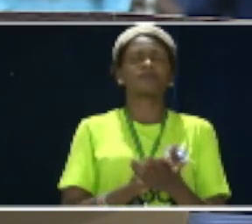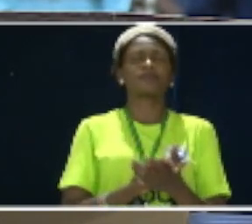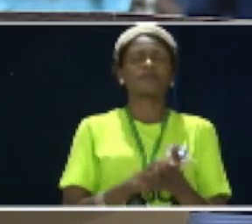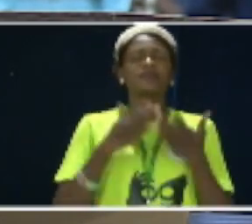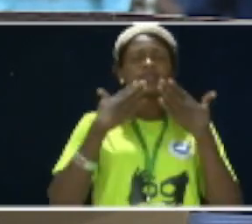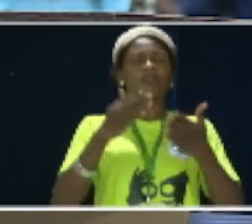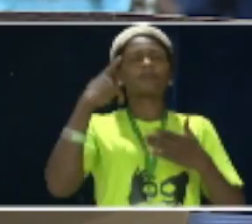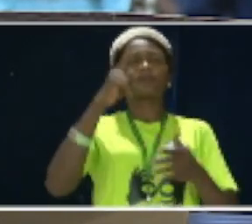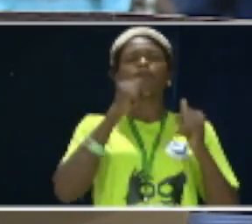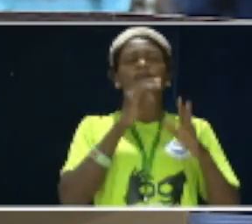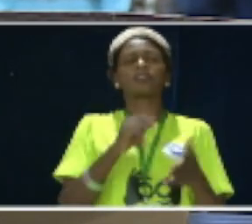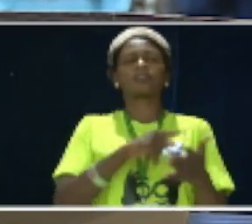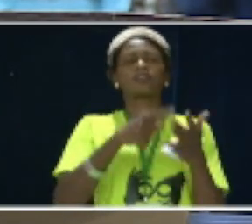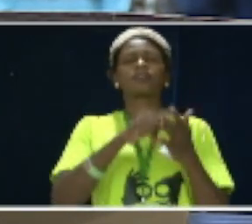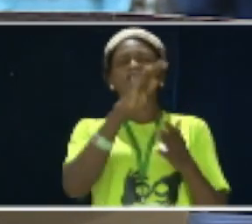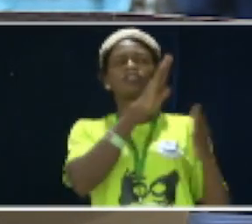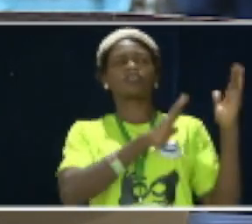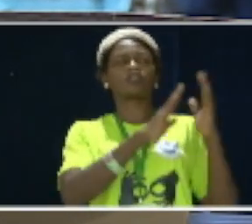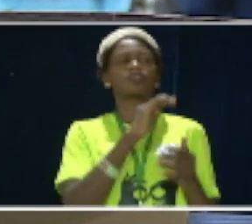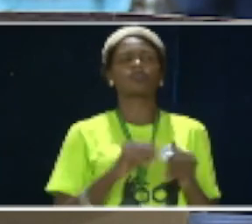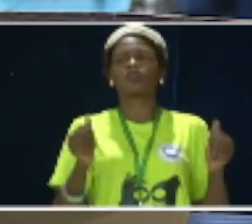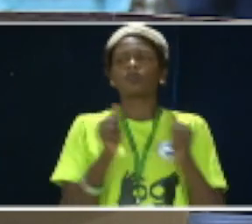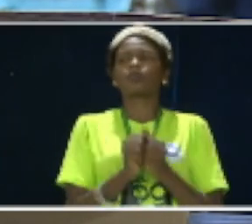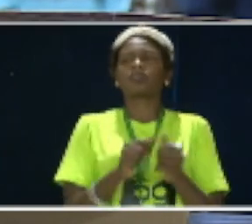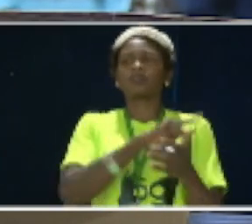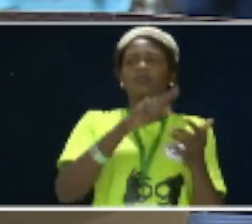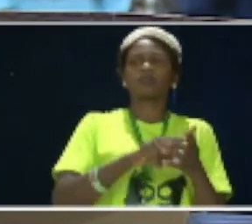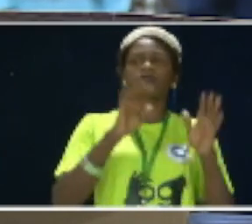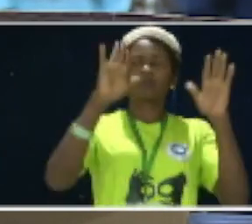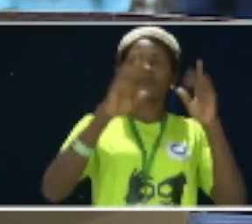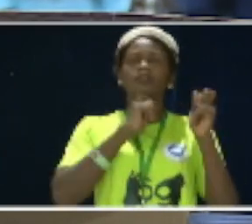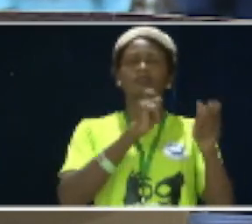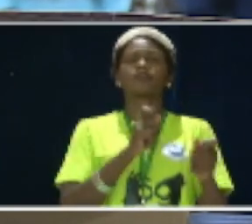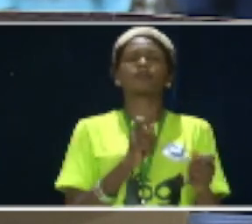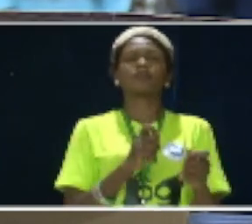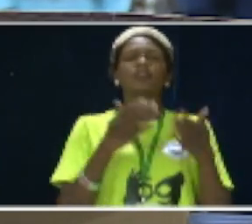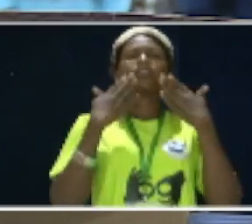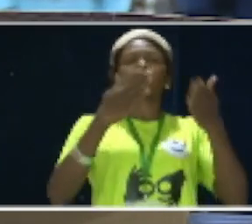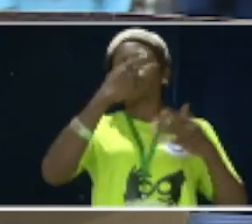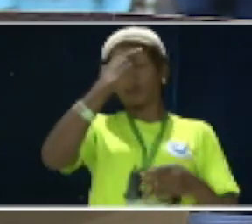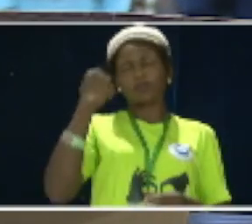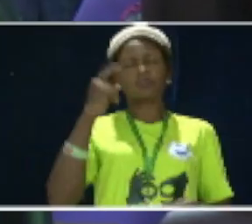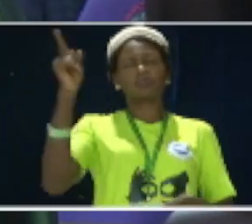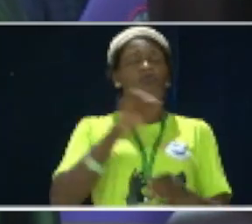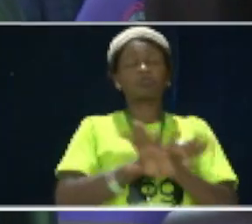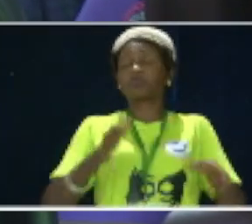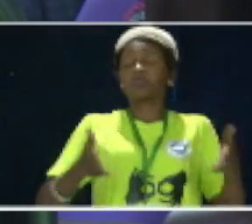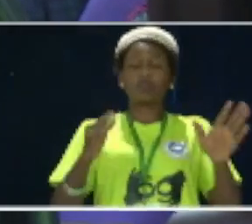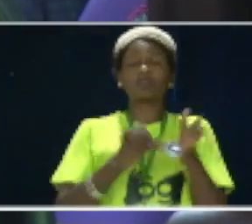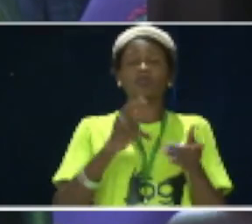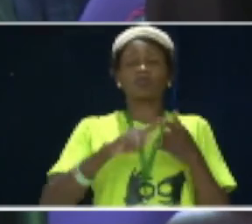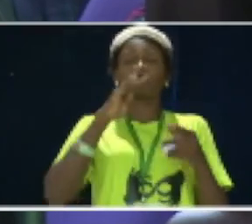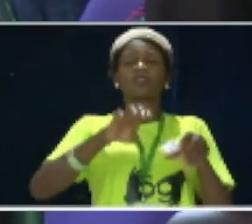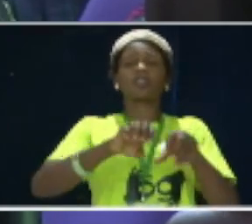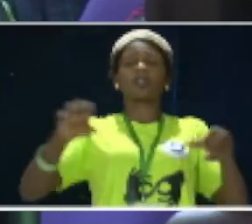Thank you for blessing this generation with such a gift. Thank you because you did not allow him to be